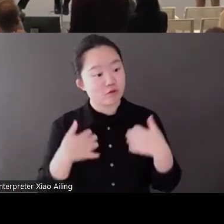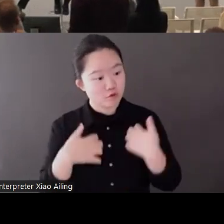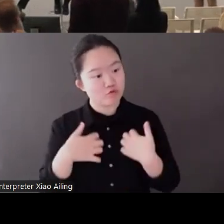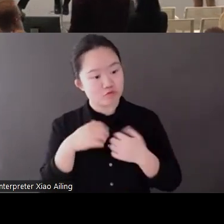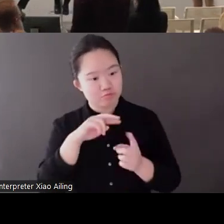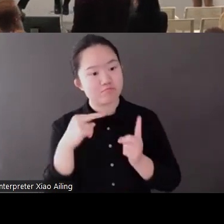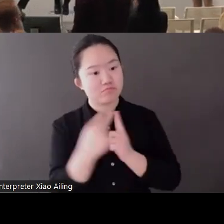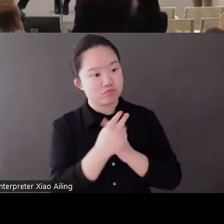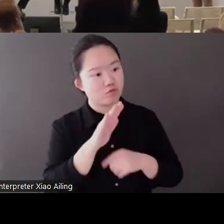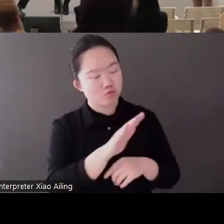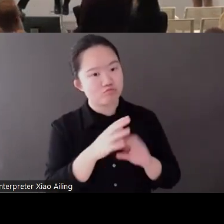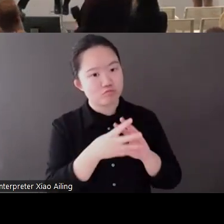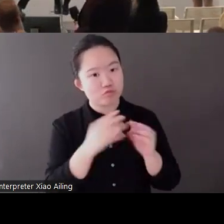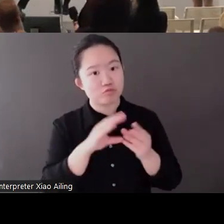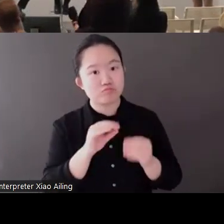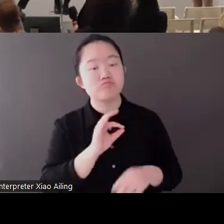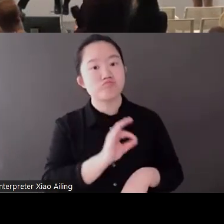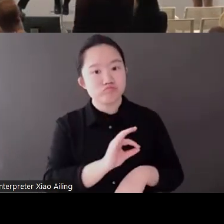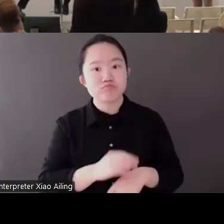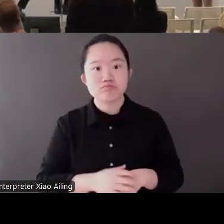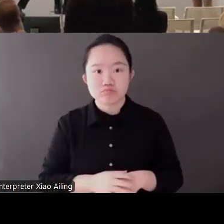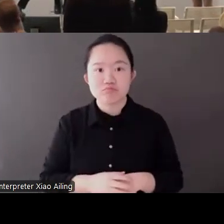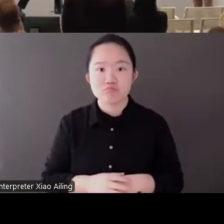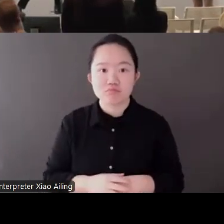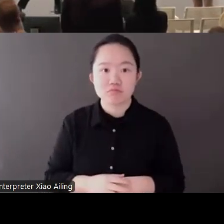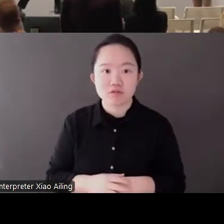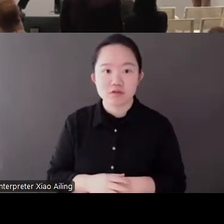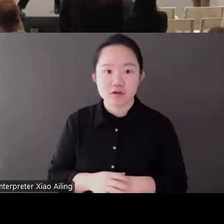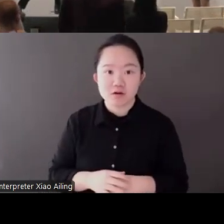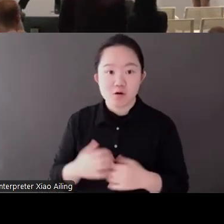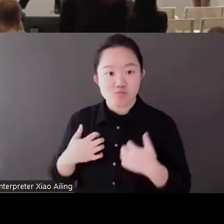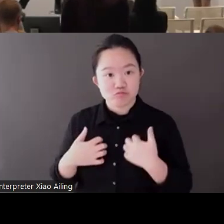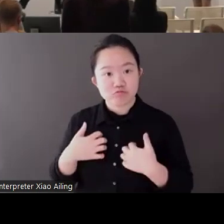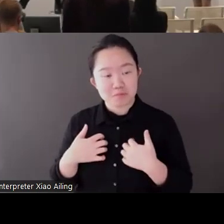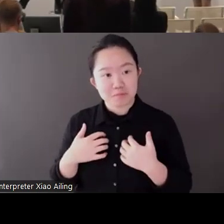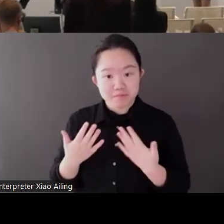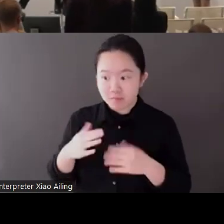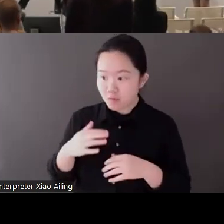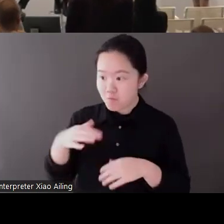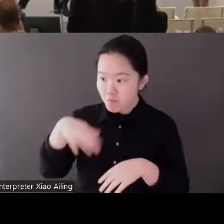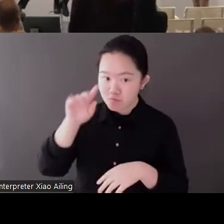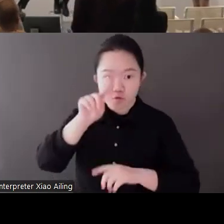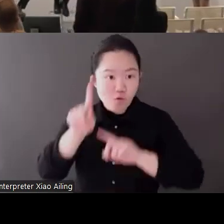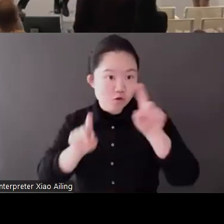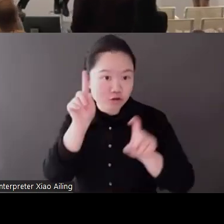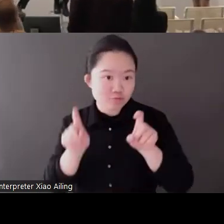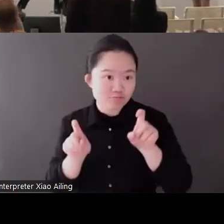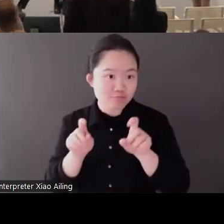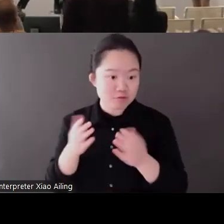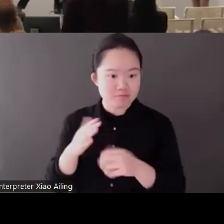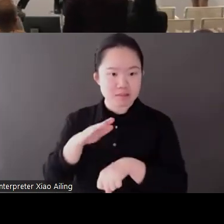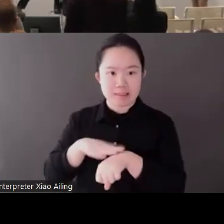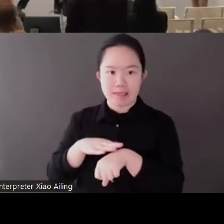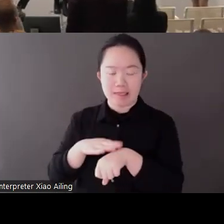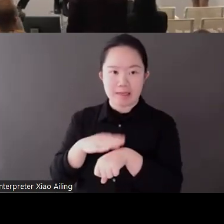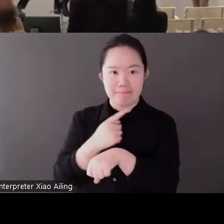other question or comment from the audience? I know it's getting late, but you look like you're still awake, everyone. So maybe